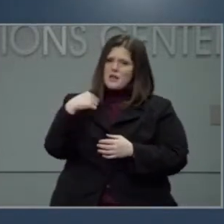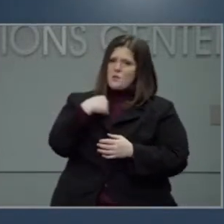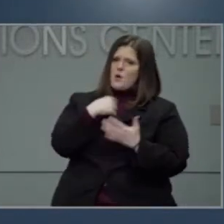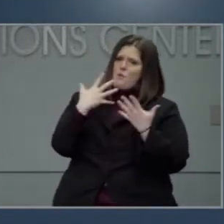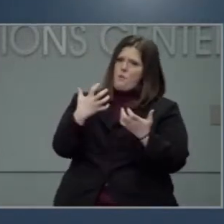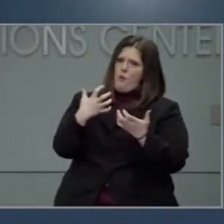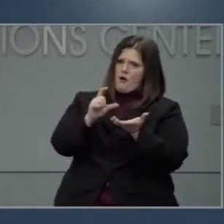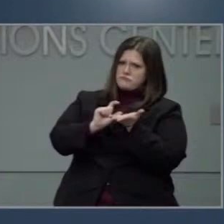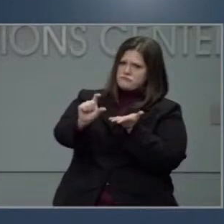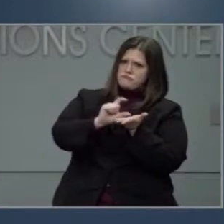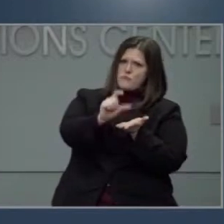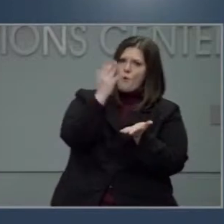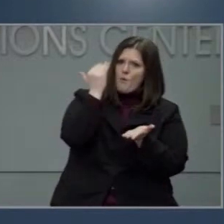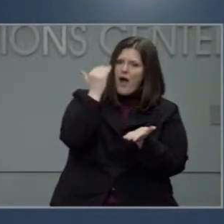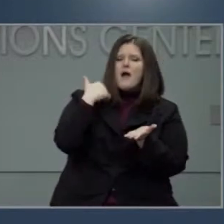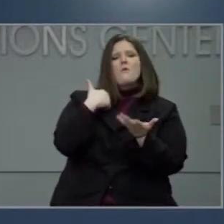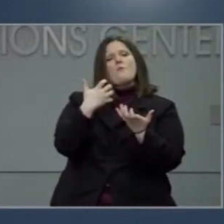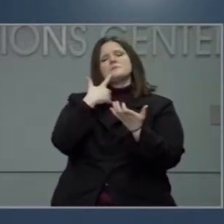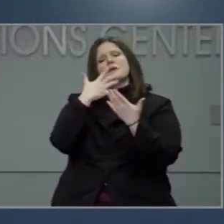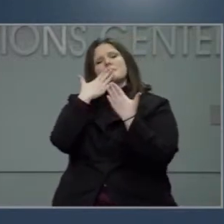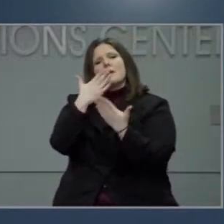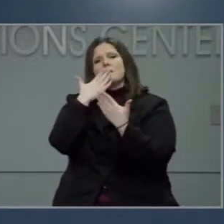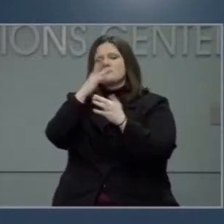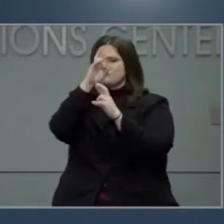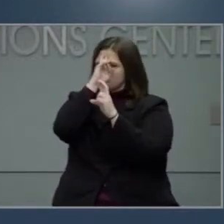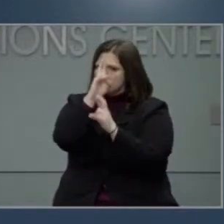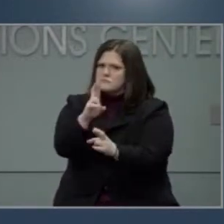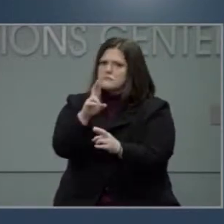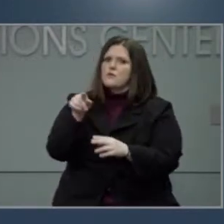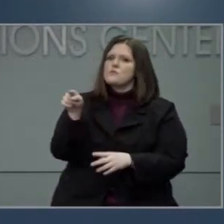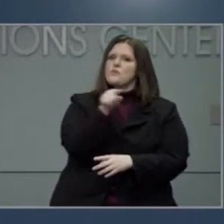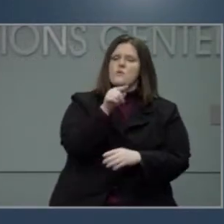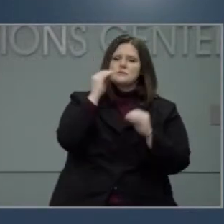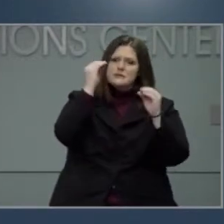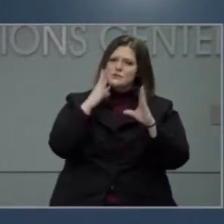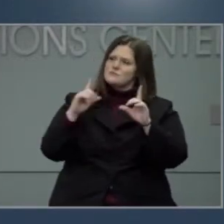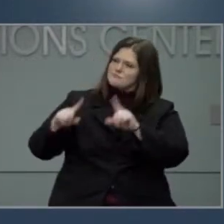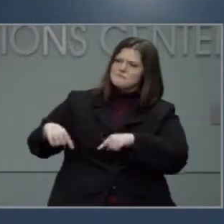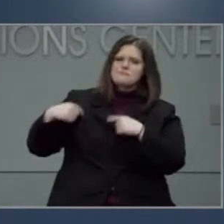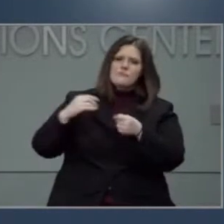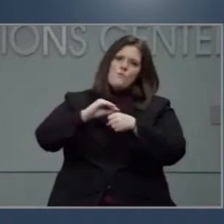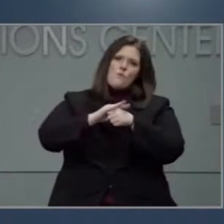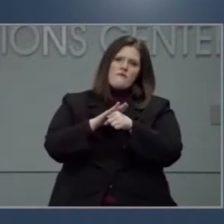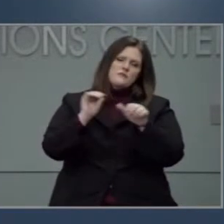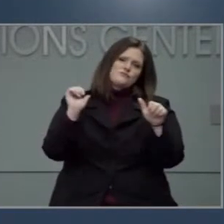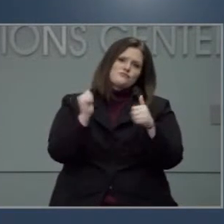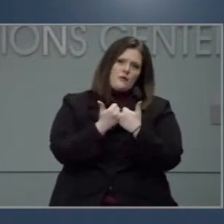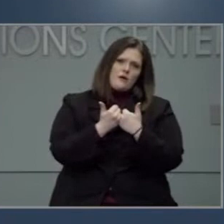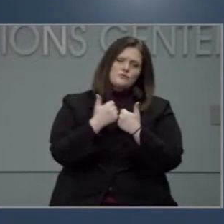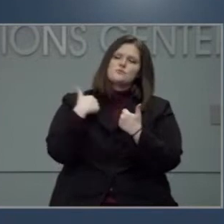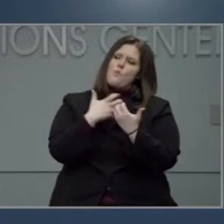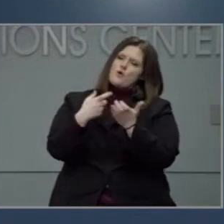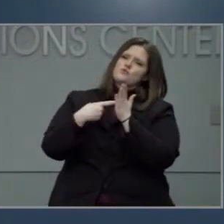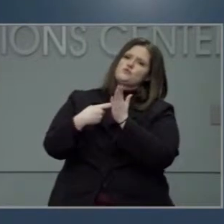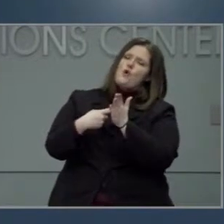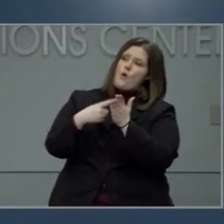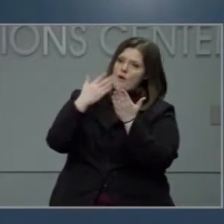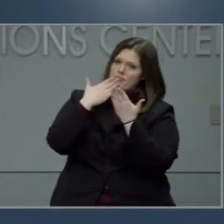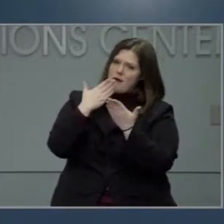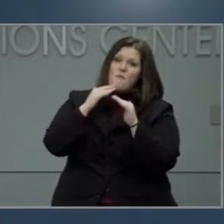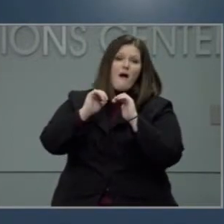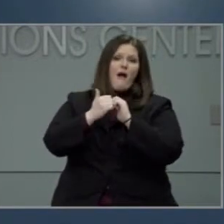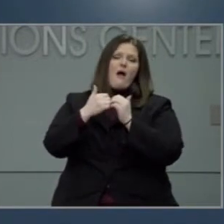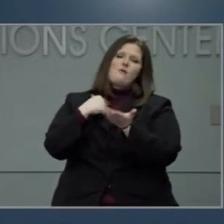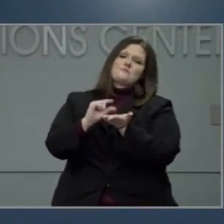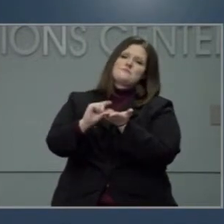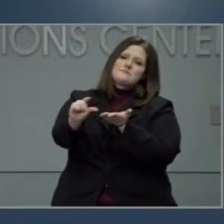exceptional responsibility of teaching and supporting our students during a very difficult time. This proposal also